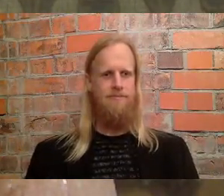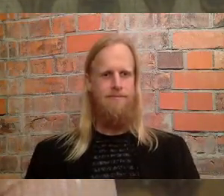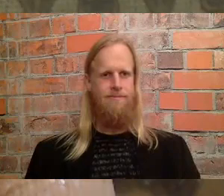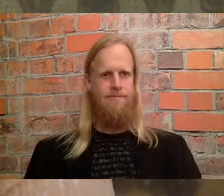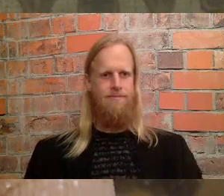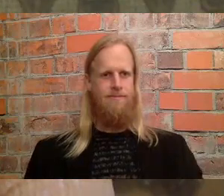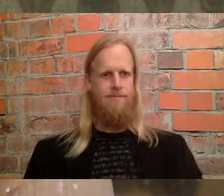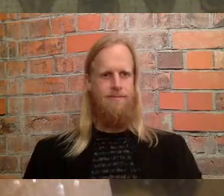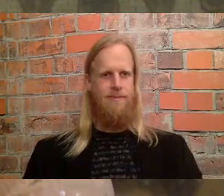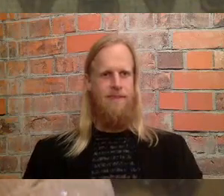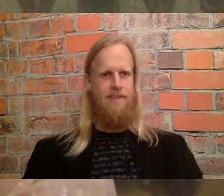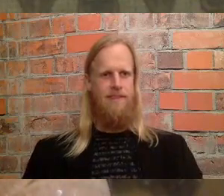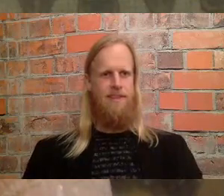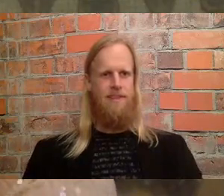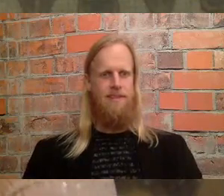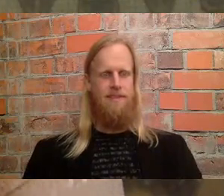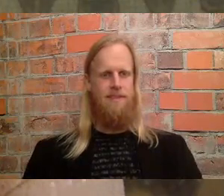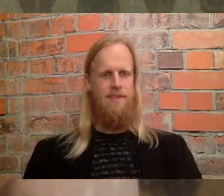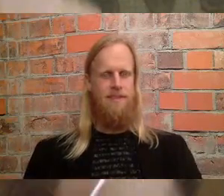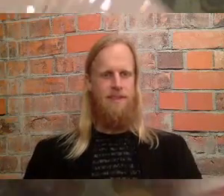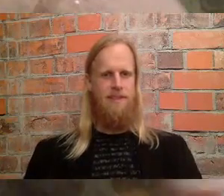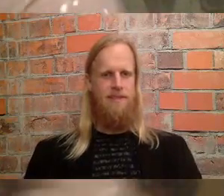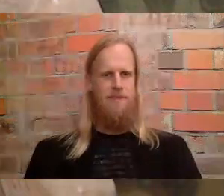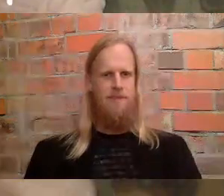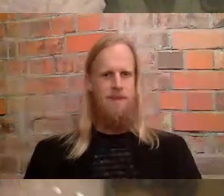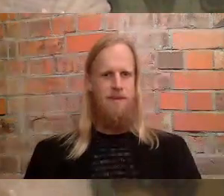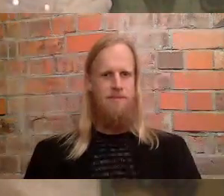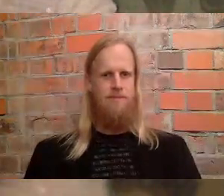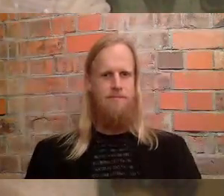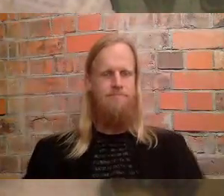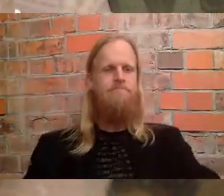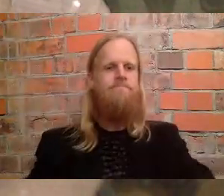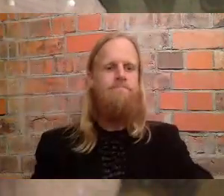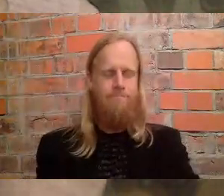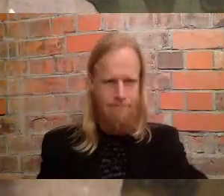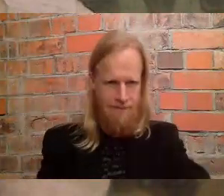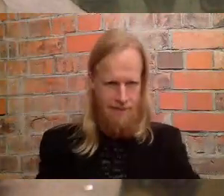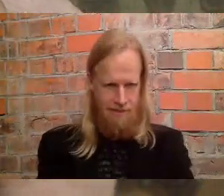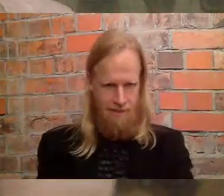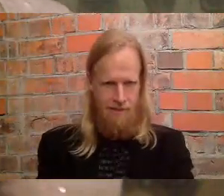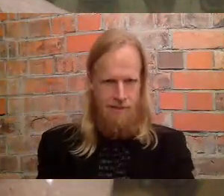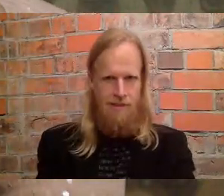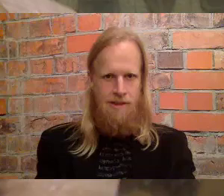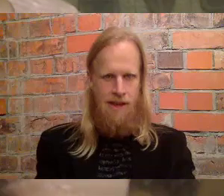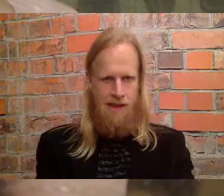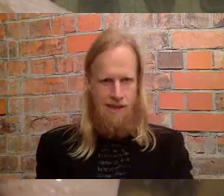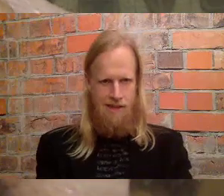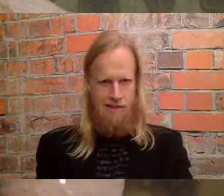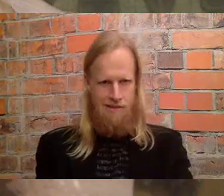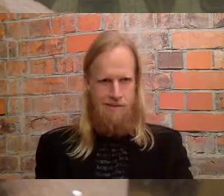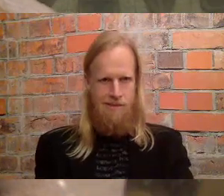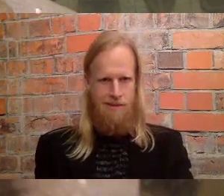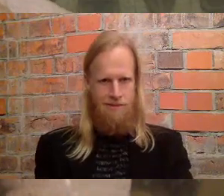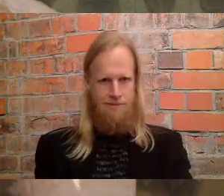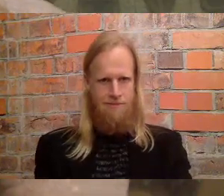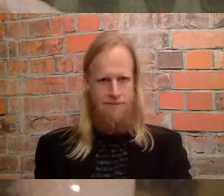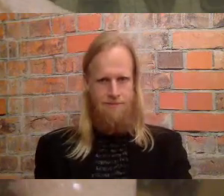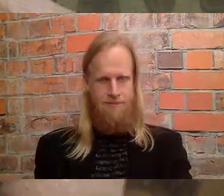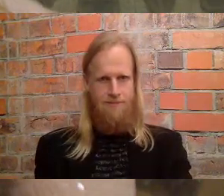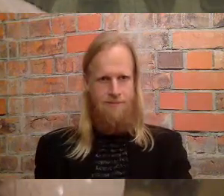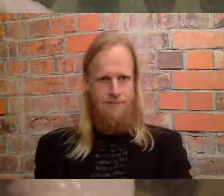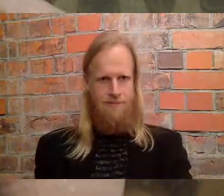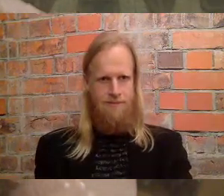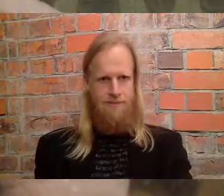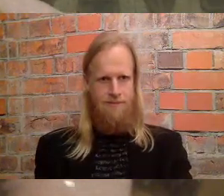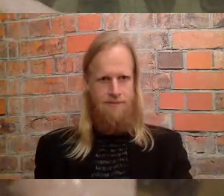to give and to know. Tap the side of the ribs. All right, so tapping the